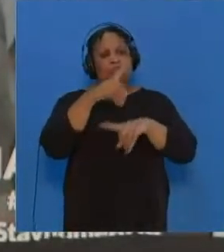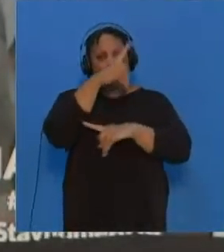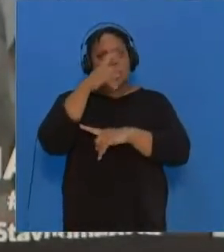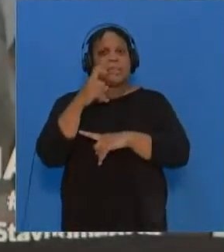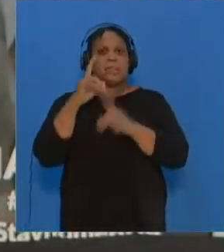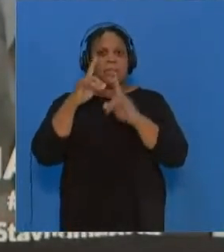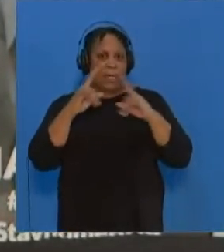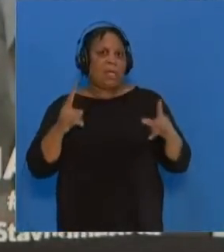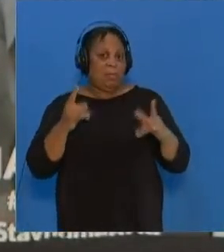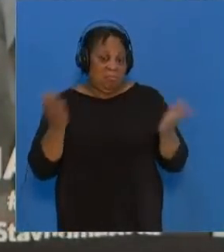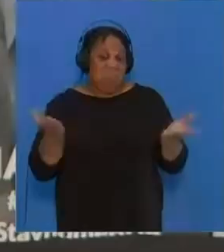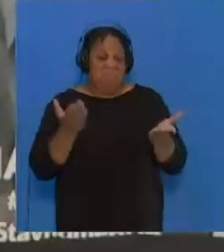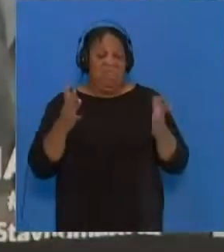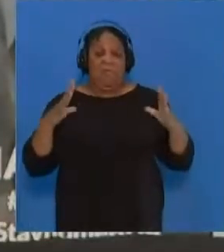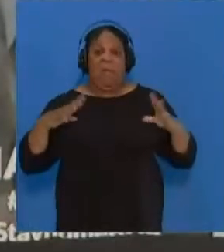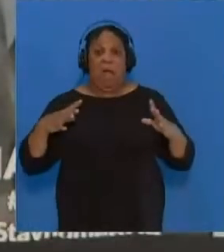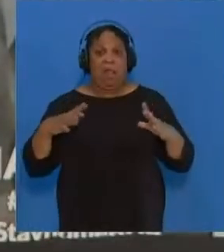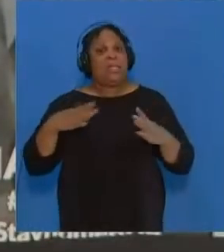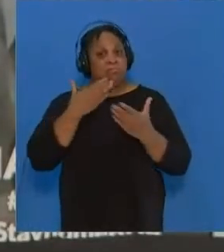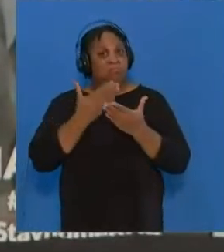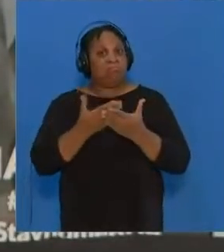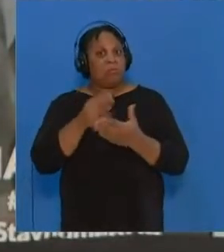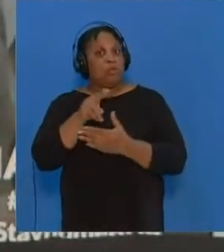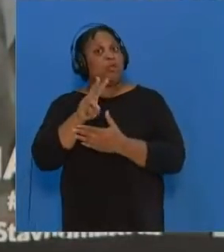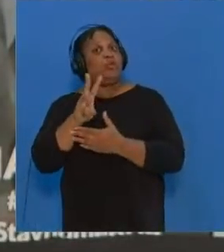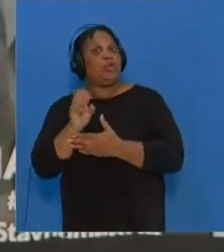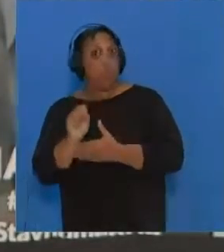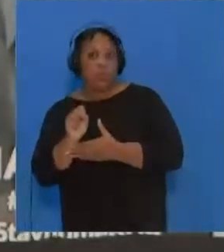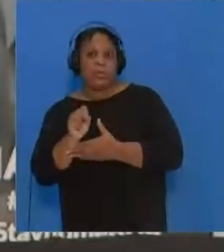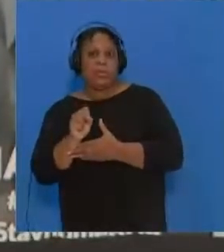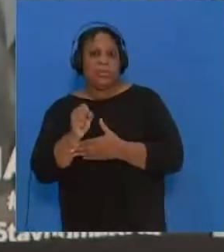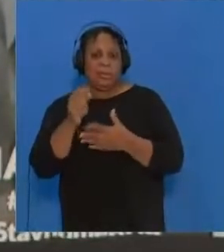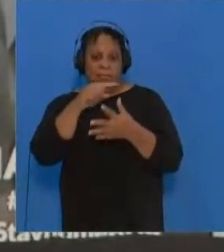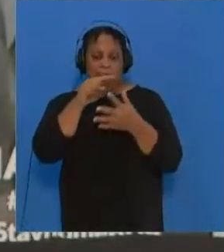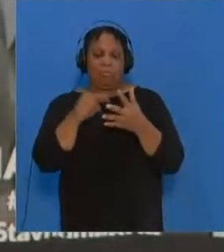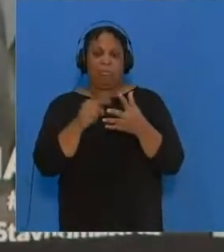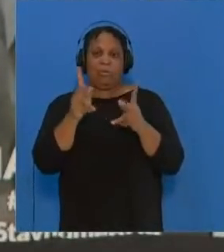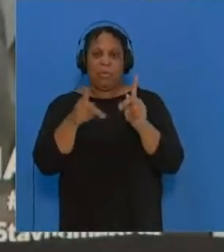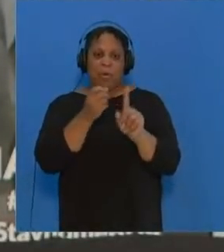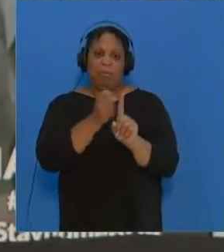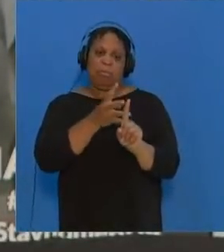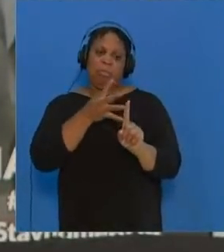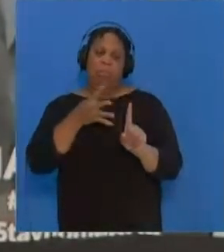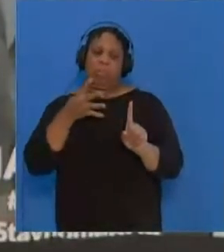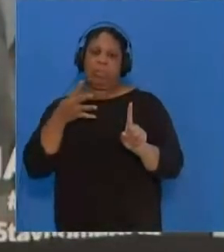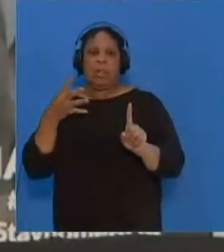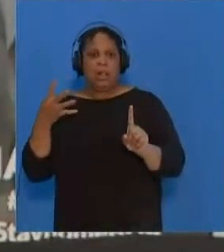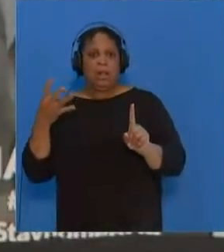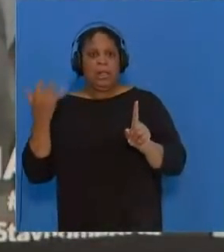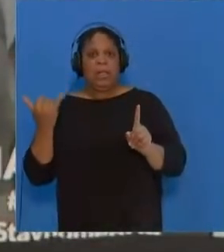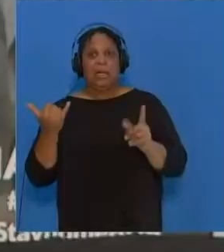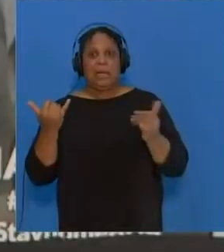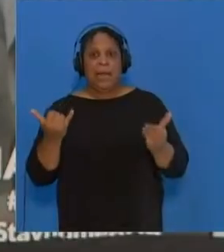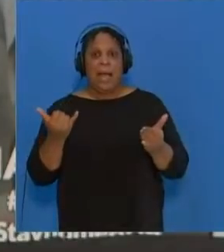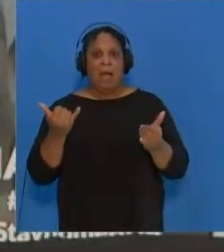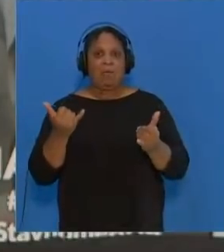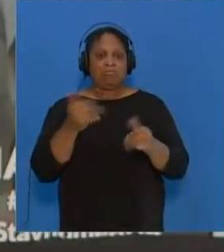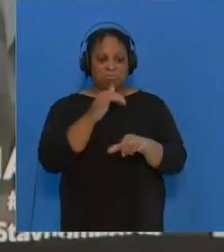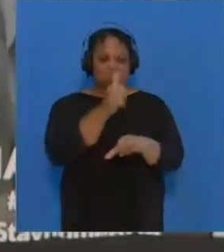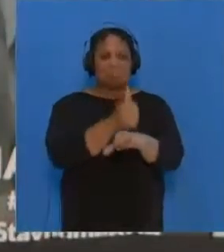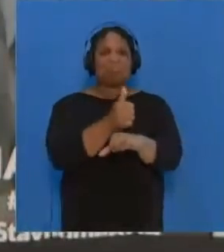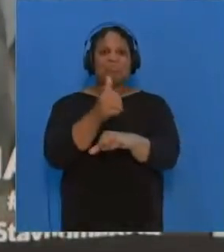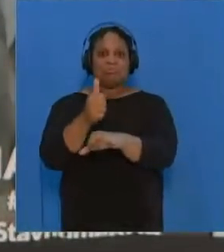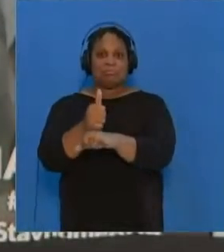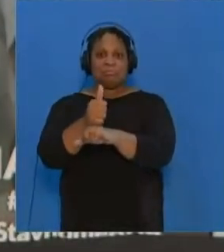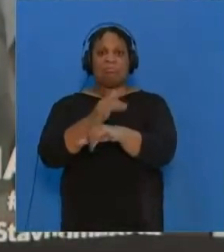home for the holidays. And the good news is that a number of persons who are waitlisted from the government summer camps have now been given places, and the